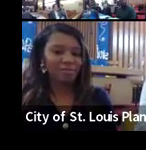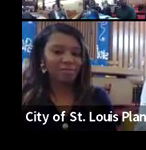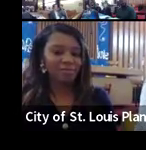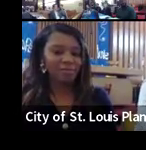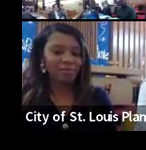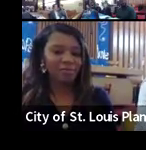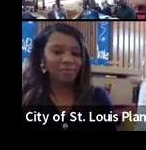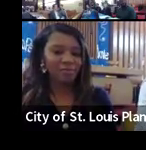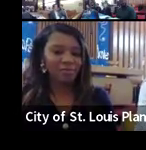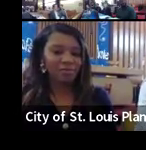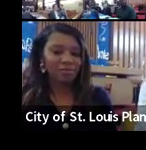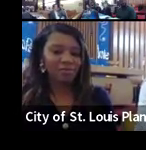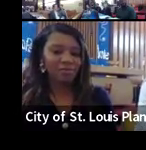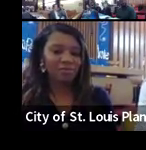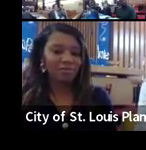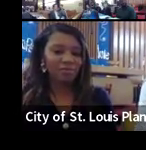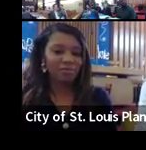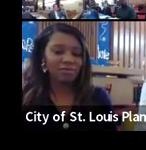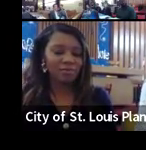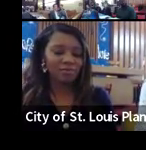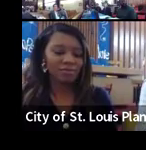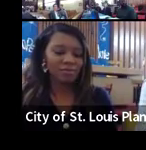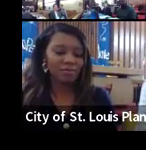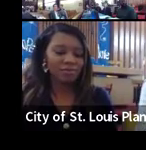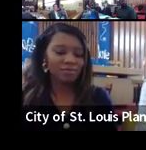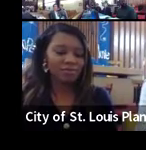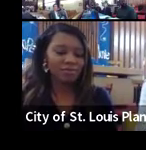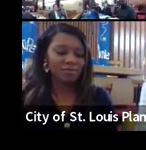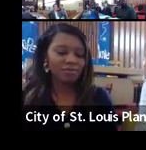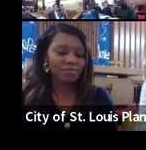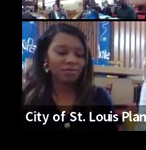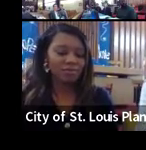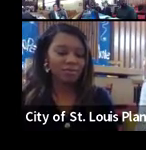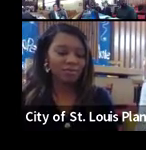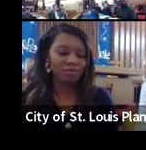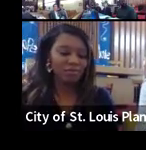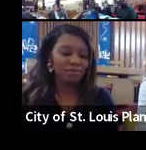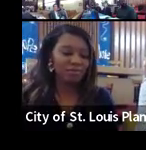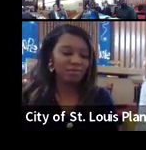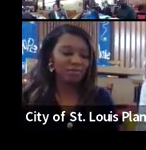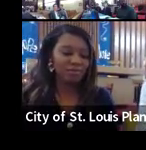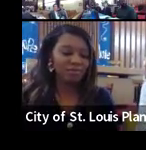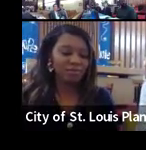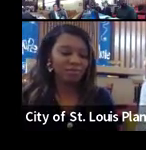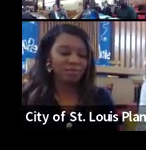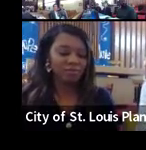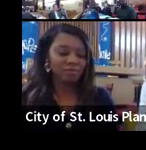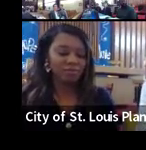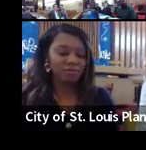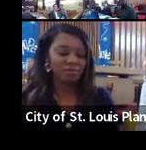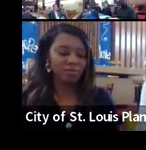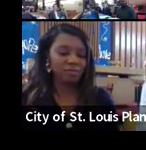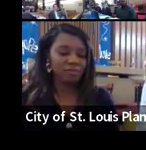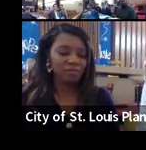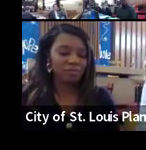comes, and the neighborhood rebuilds. There's a lot of work to do. I get the urgency of implementation, and I